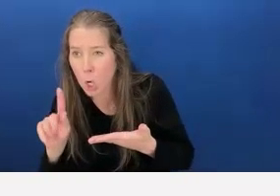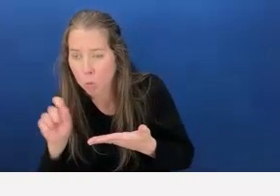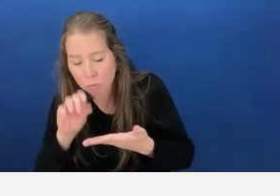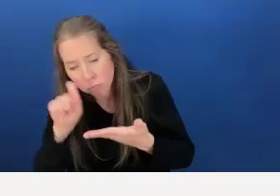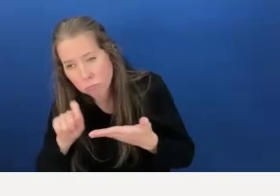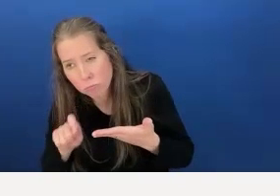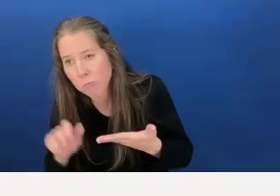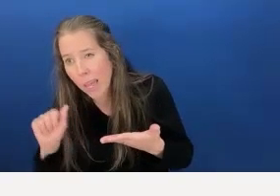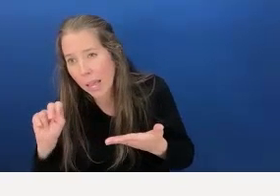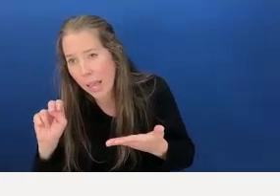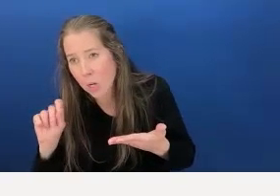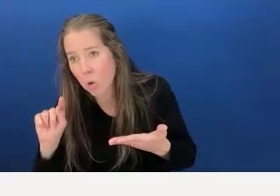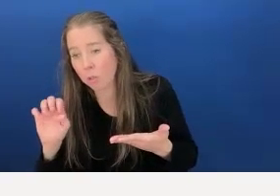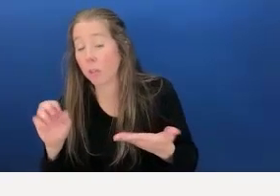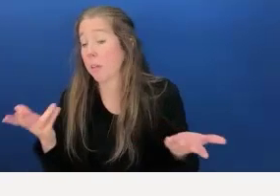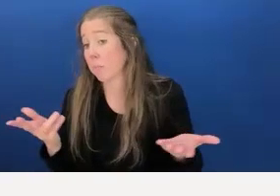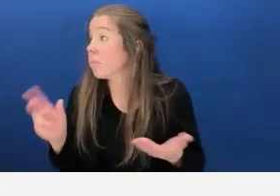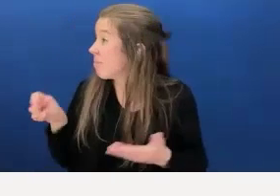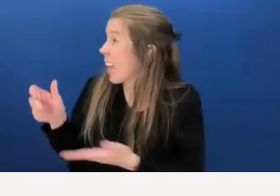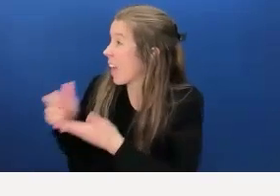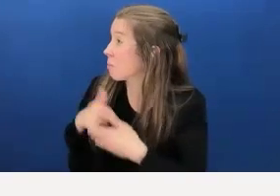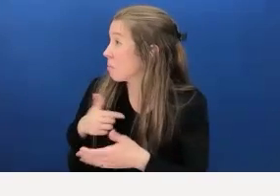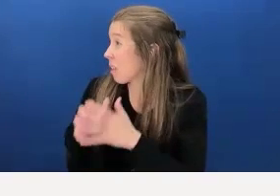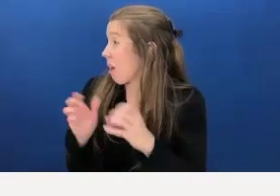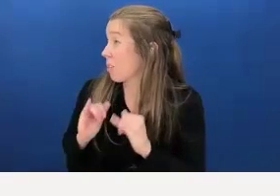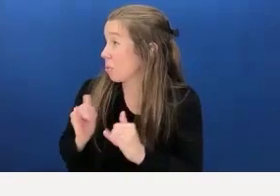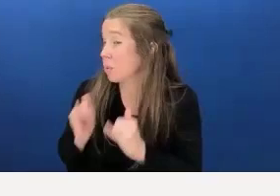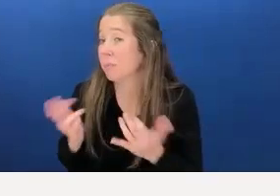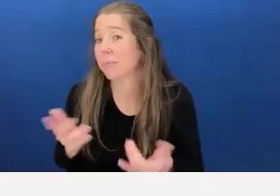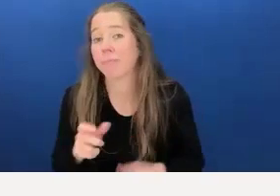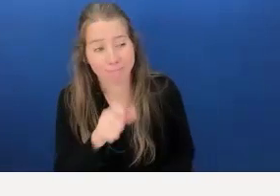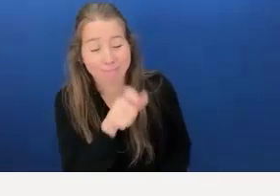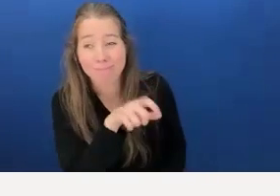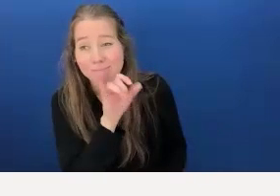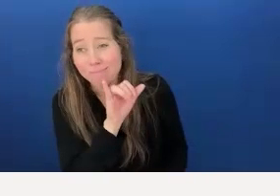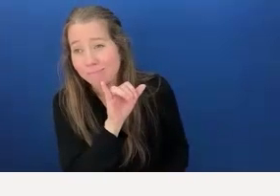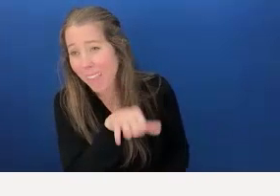yeah, if it can help, it helps me out a lot too. Yeah, exactly.